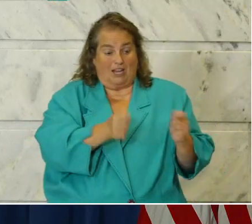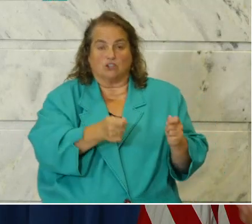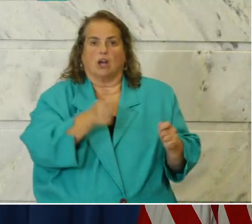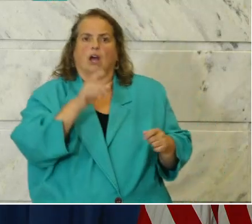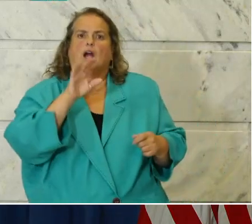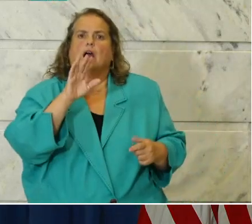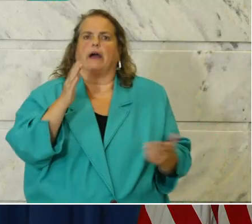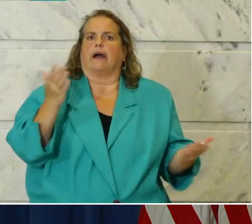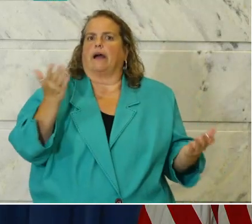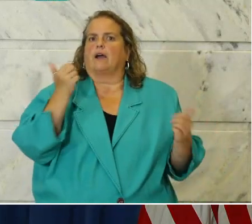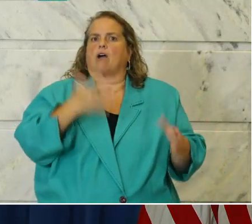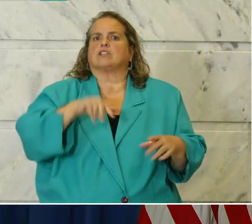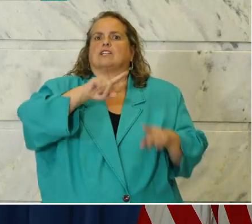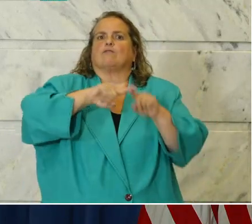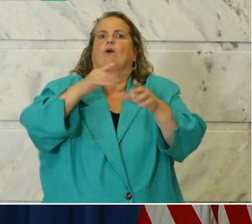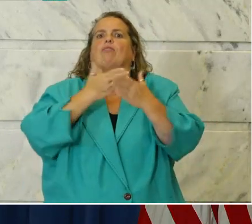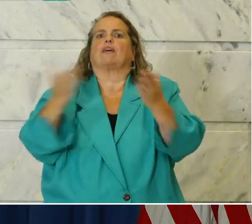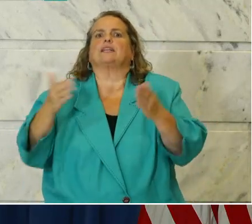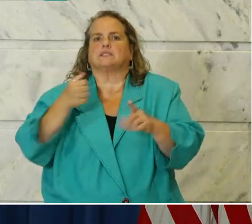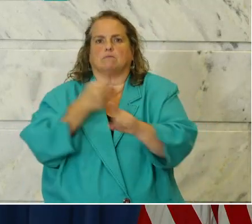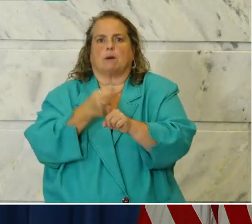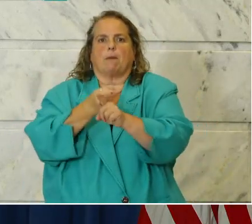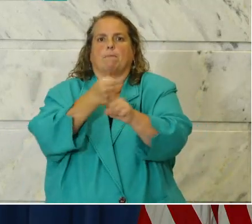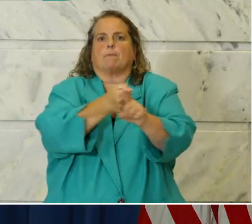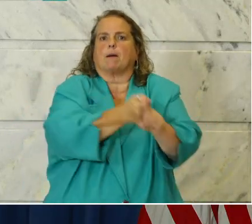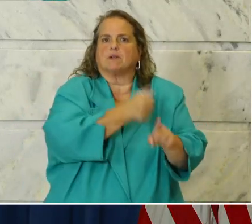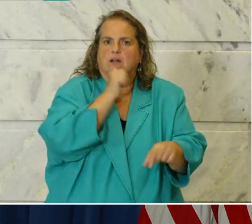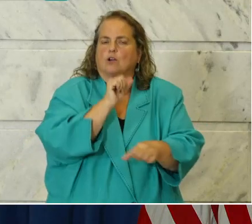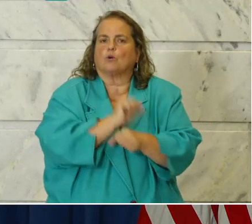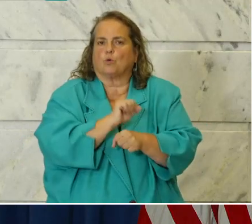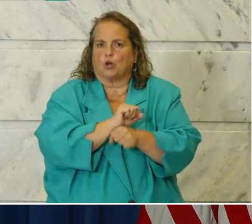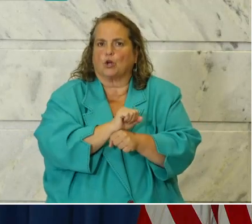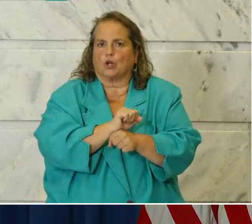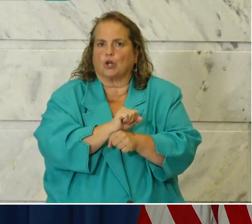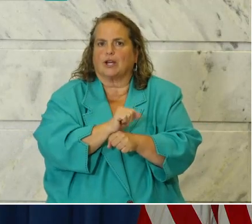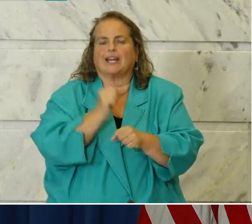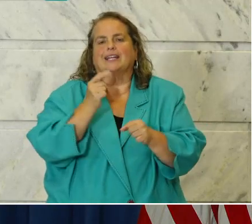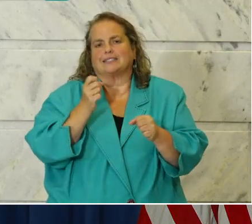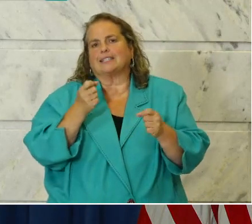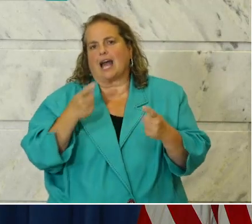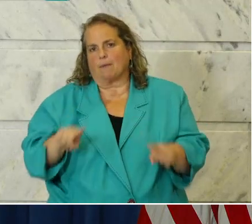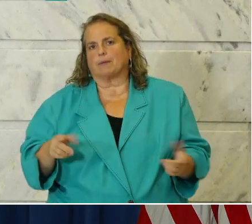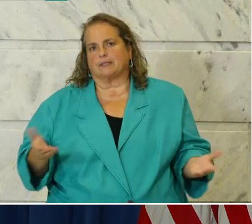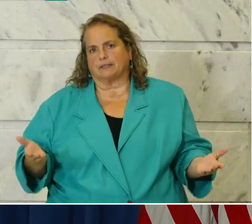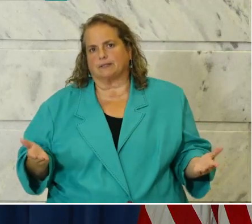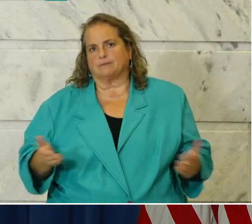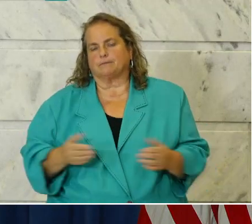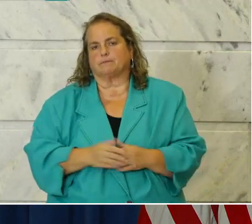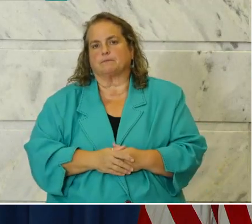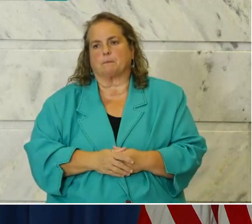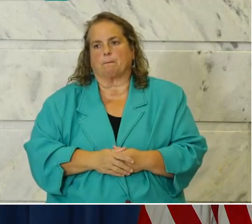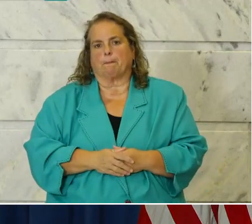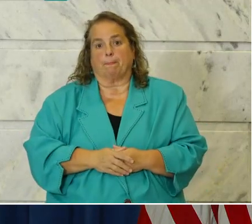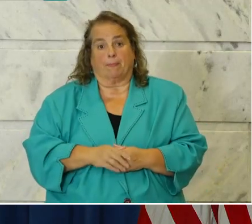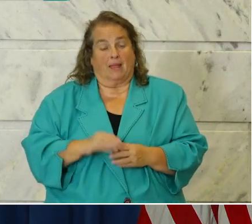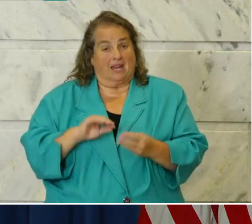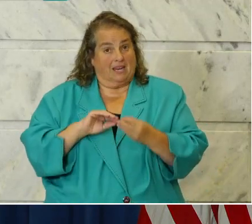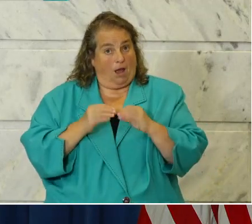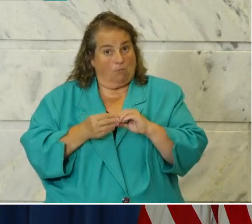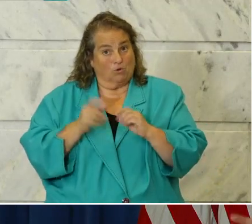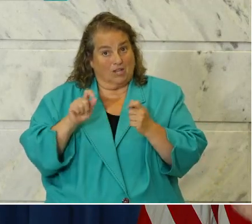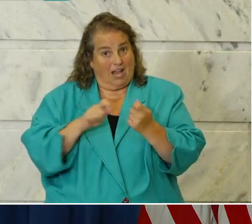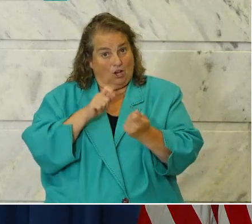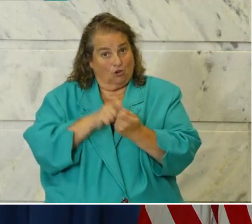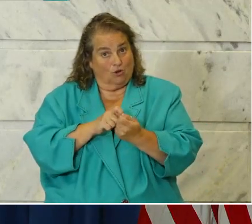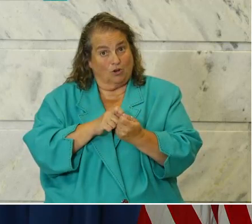in and get that helpful person to fix it. This is happening too, even in this system. Numbers overall accurate. Is there